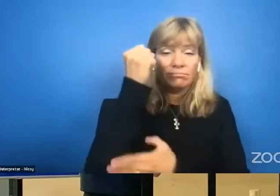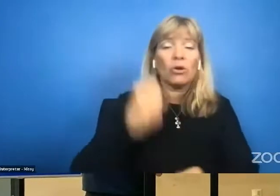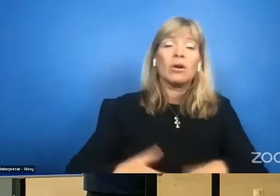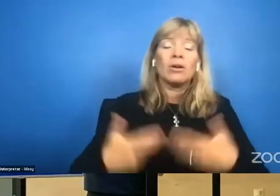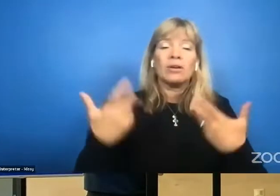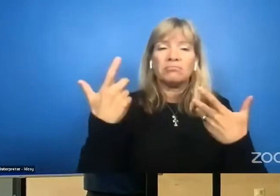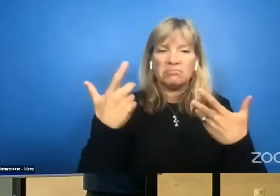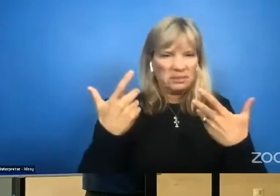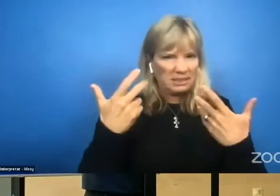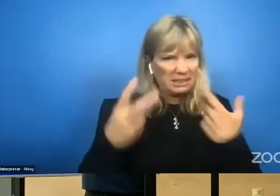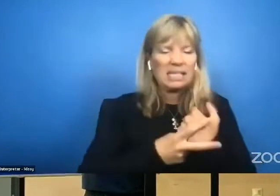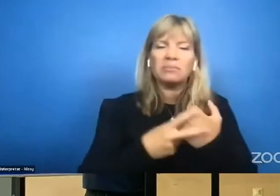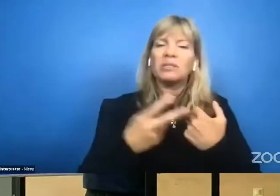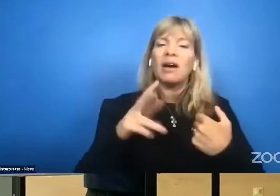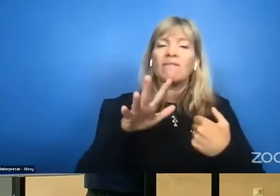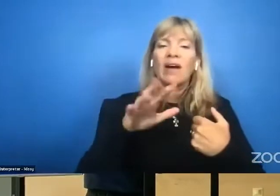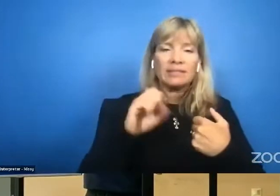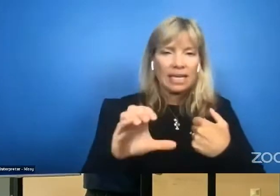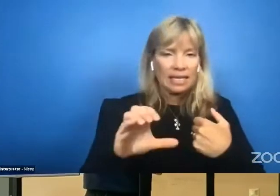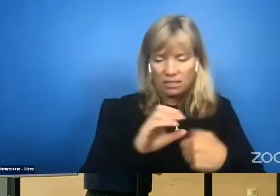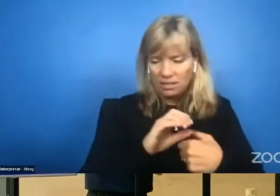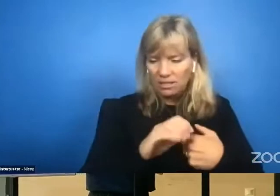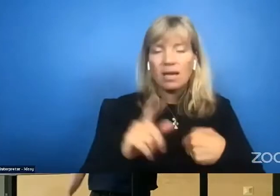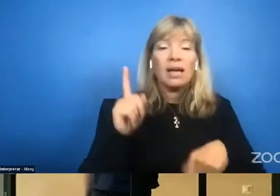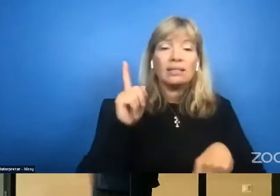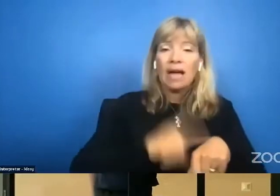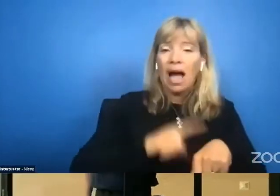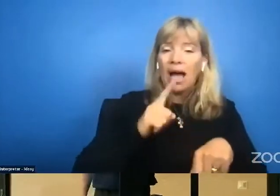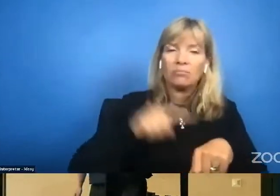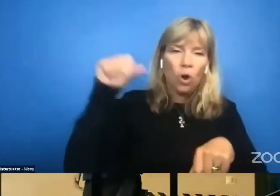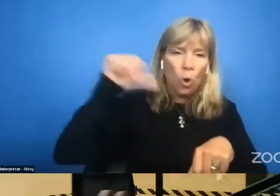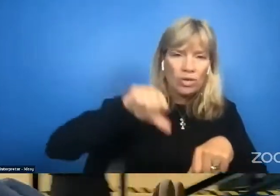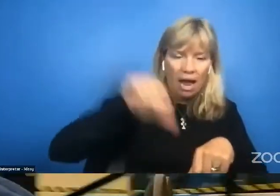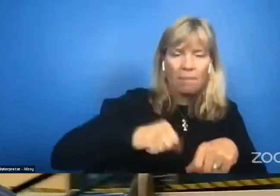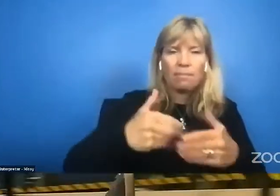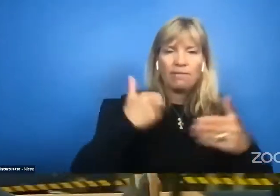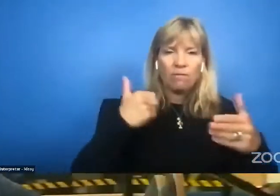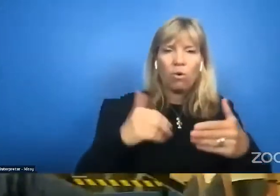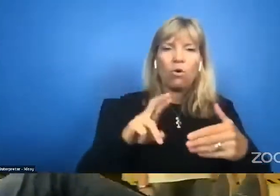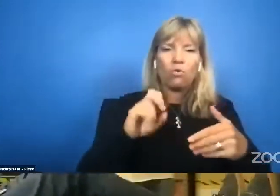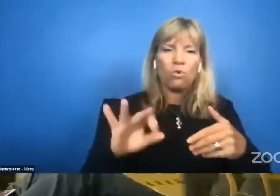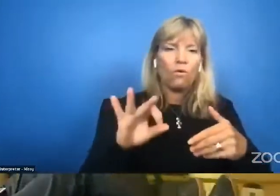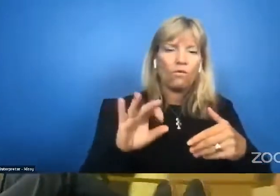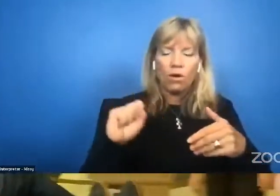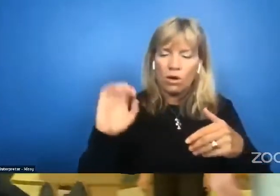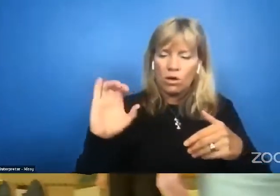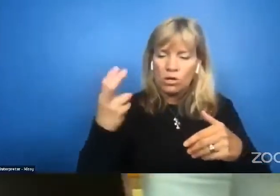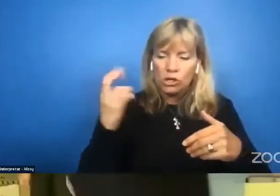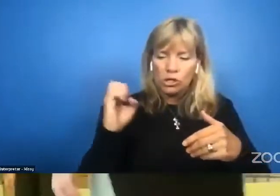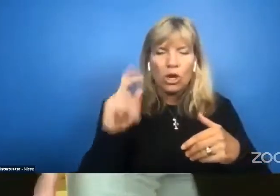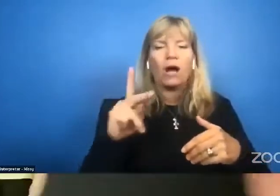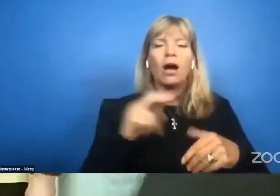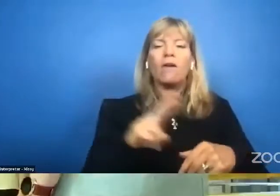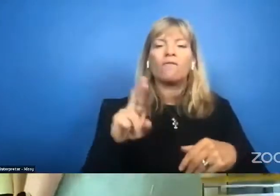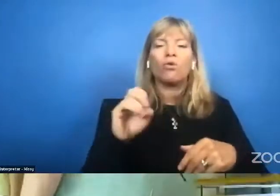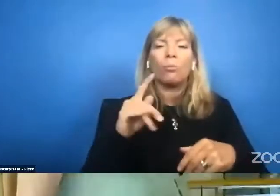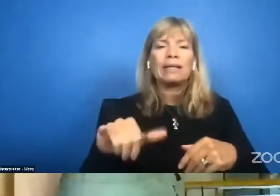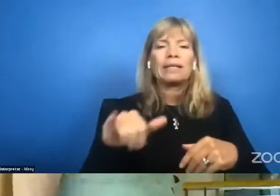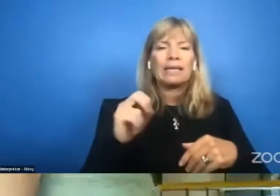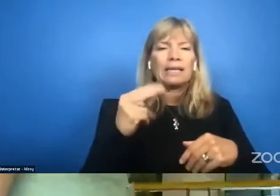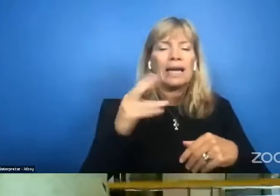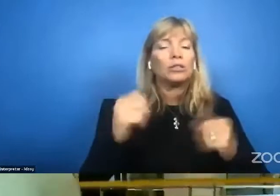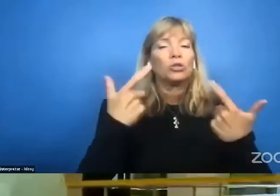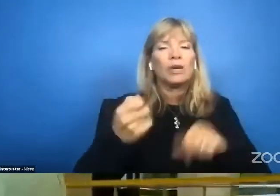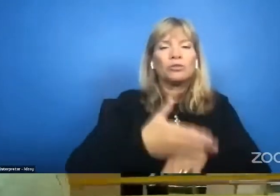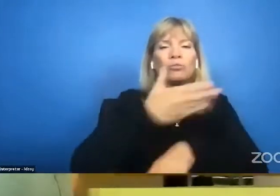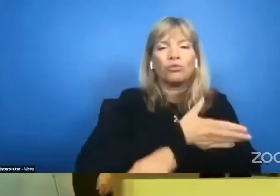and counting down before Rolf Schock of Ability Enhanced tries to improve the time of 2:37. And you can see that